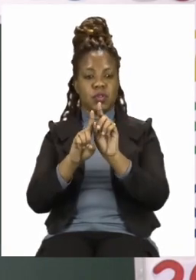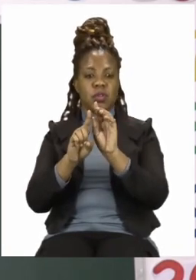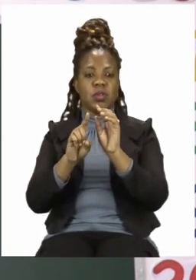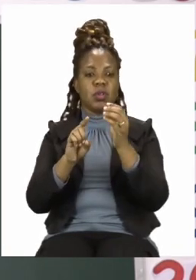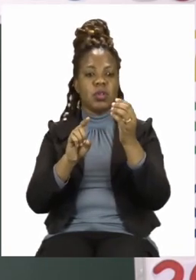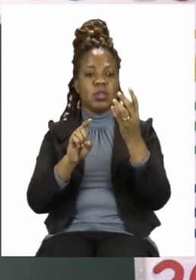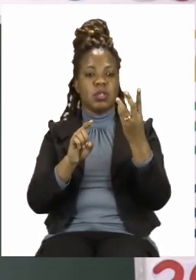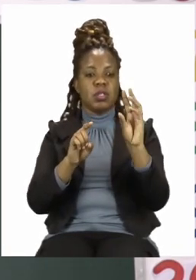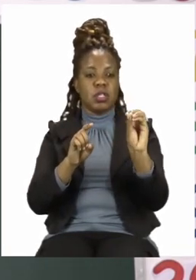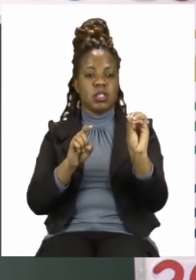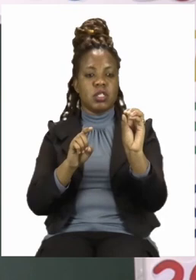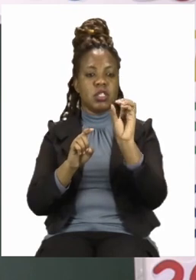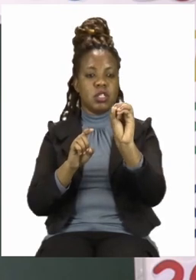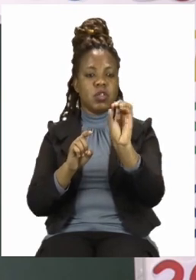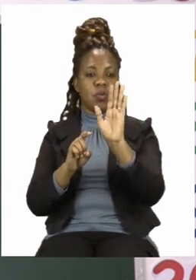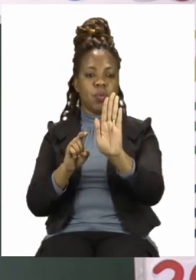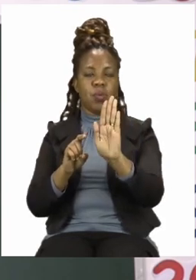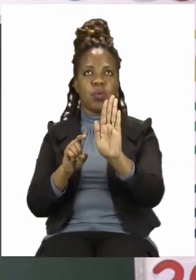becomes